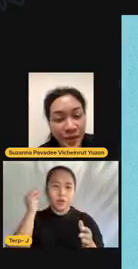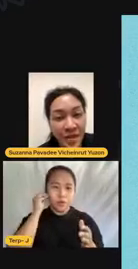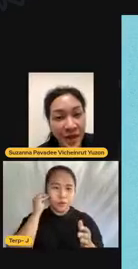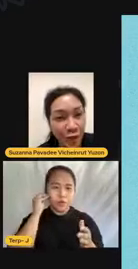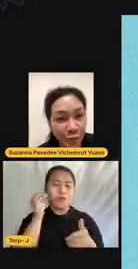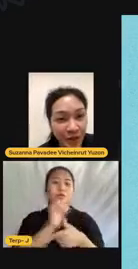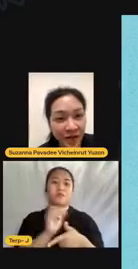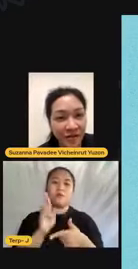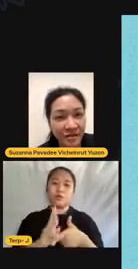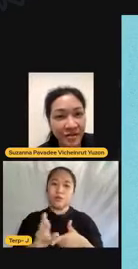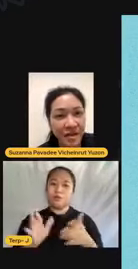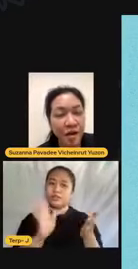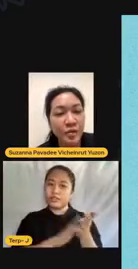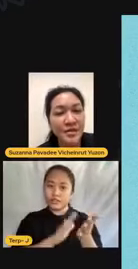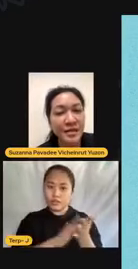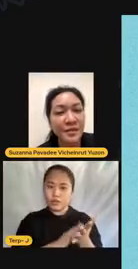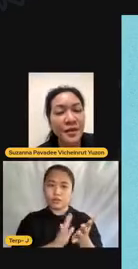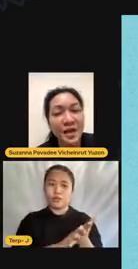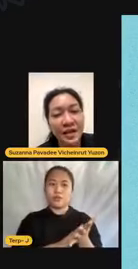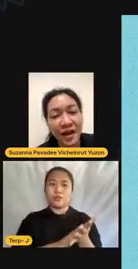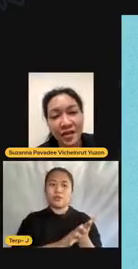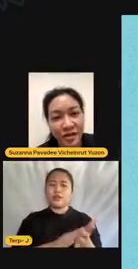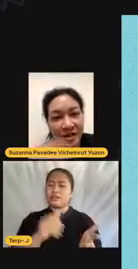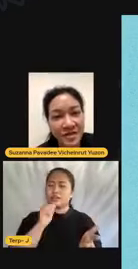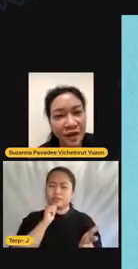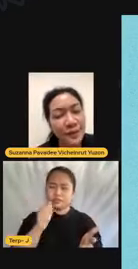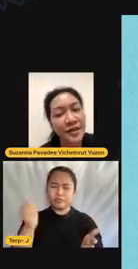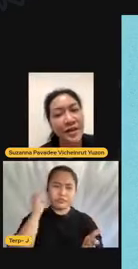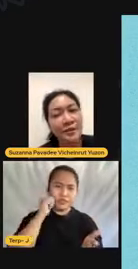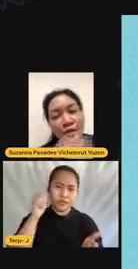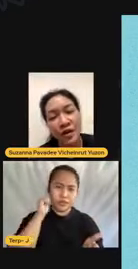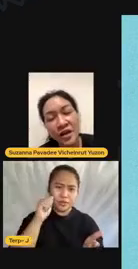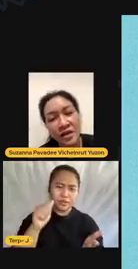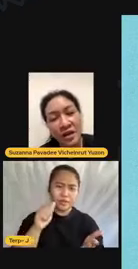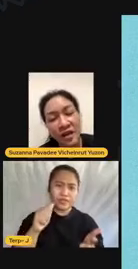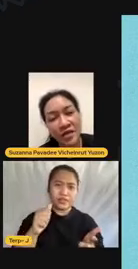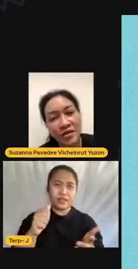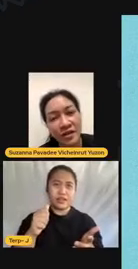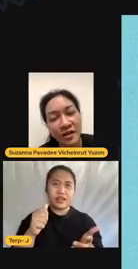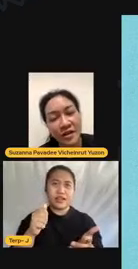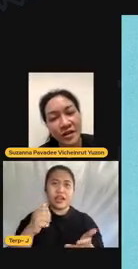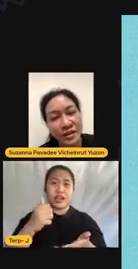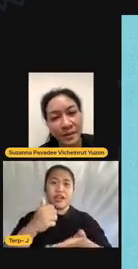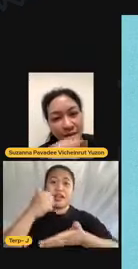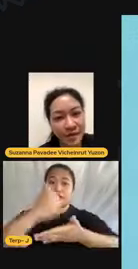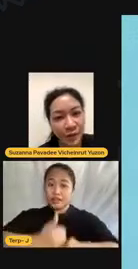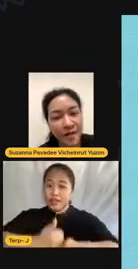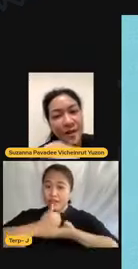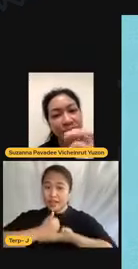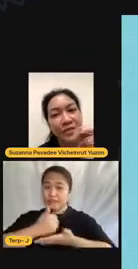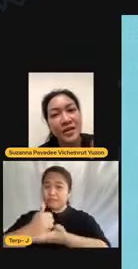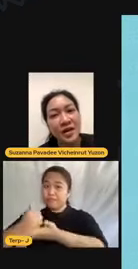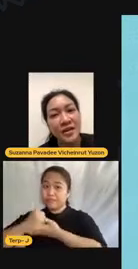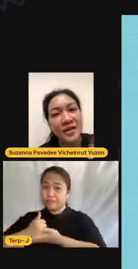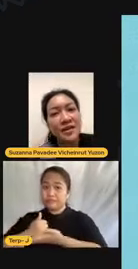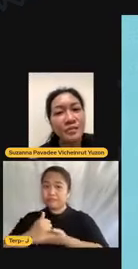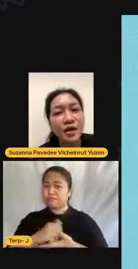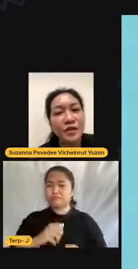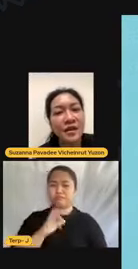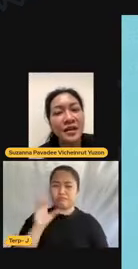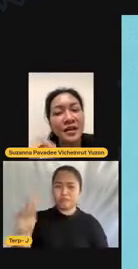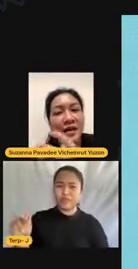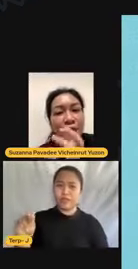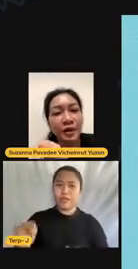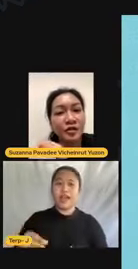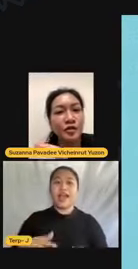let them be the helpy. Not always let them, like other kids helping them or the other siblings helping them. Let them